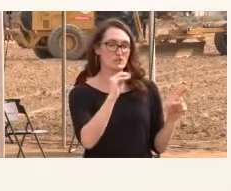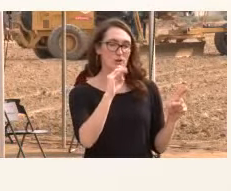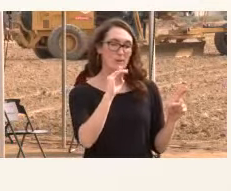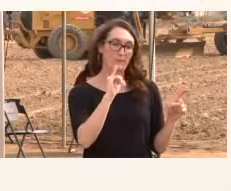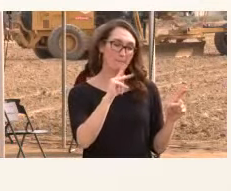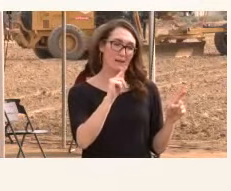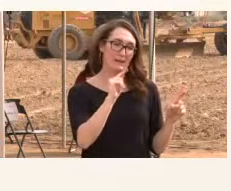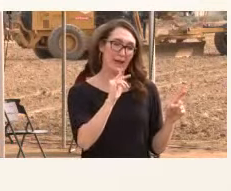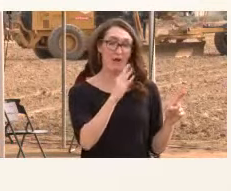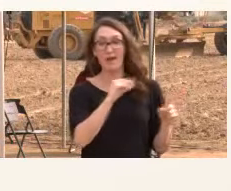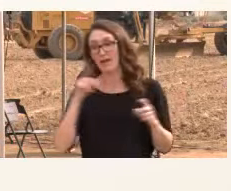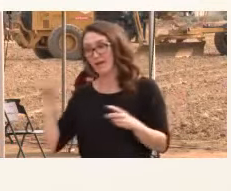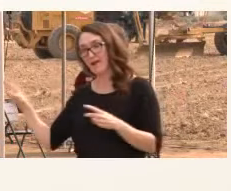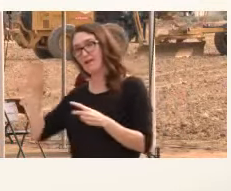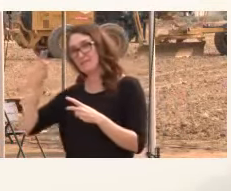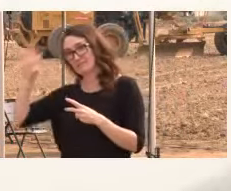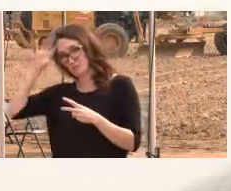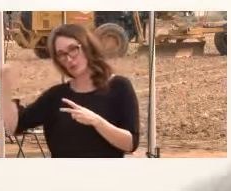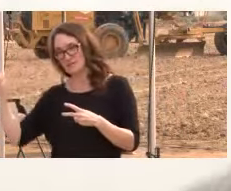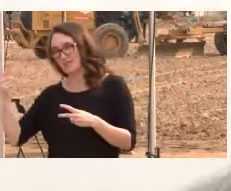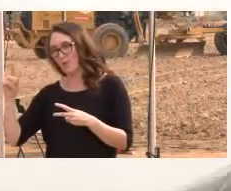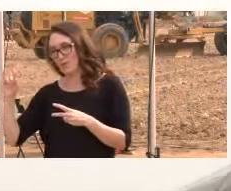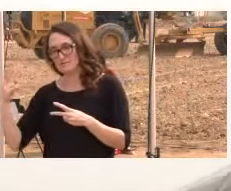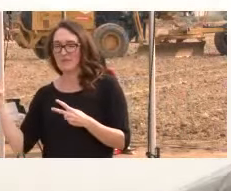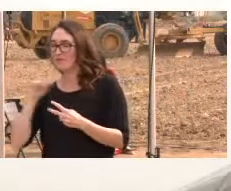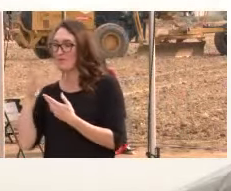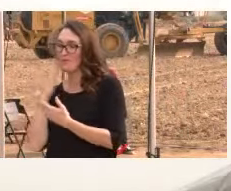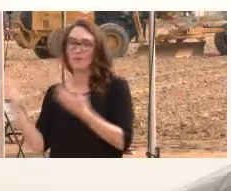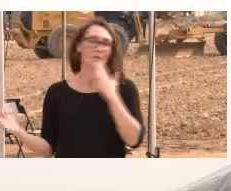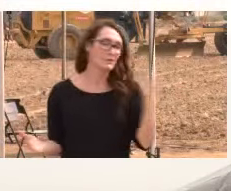and President Goldsmith.